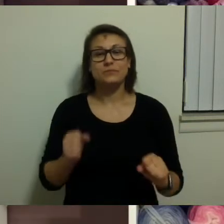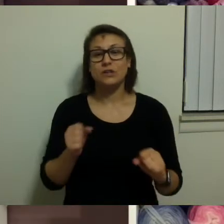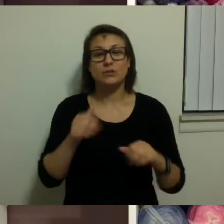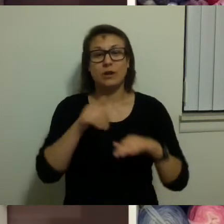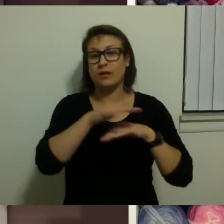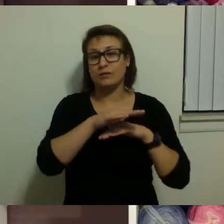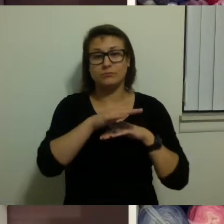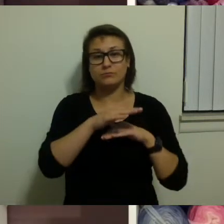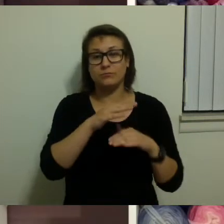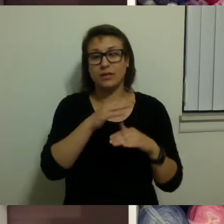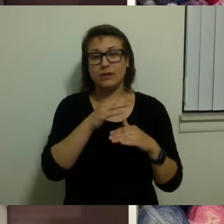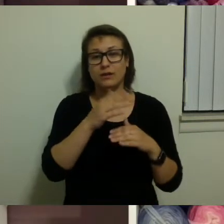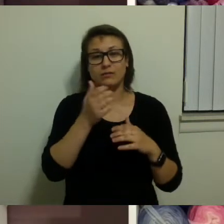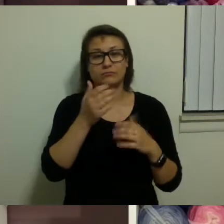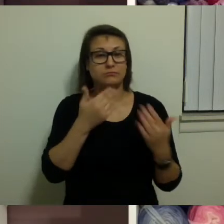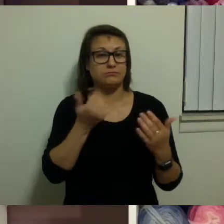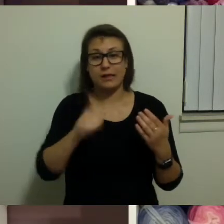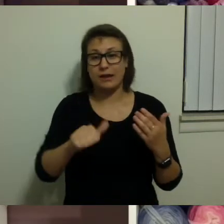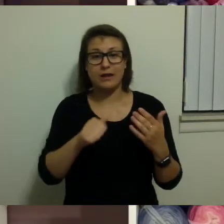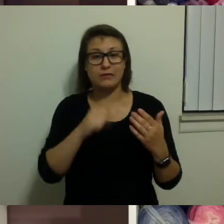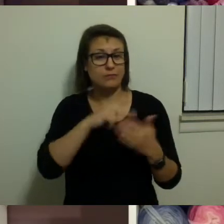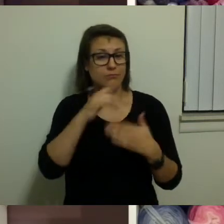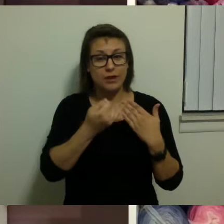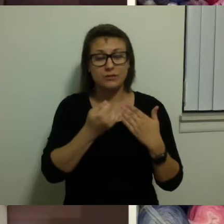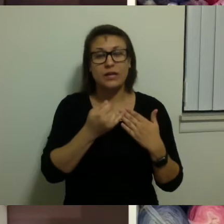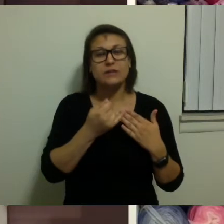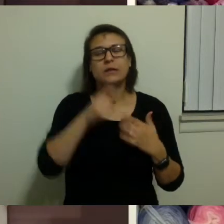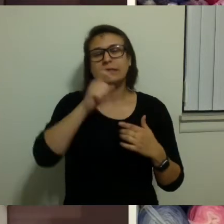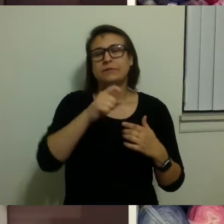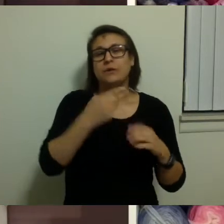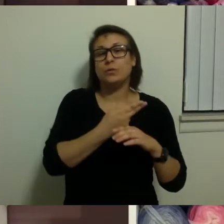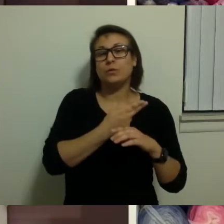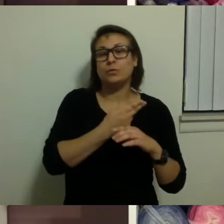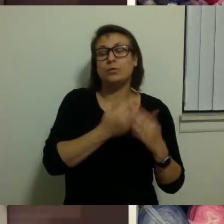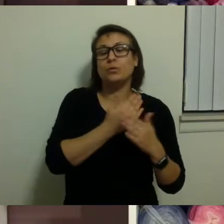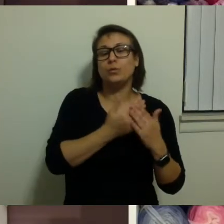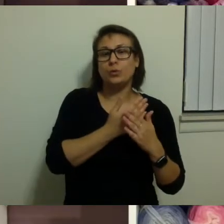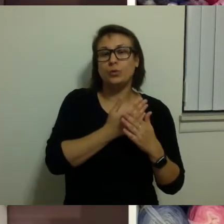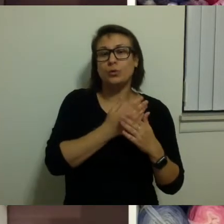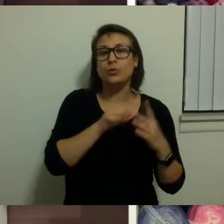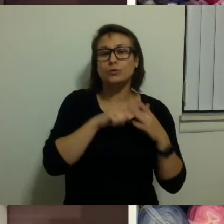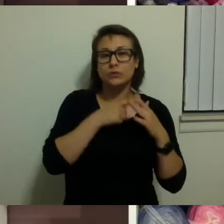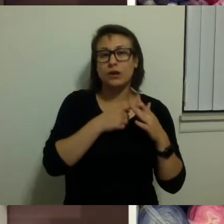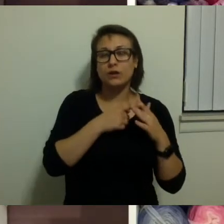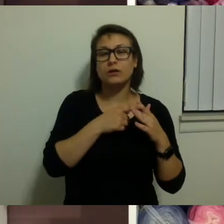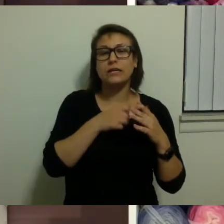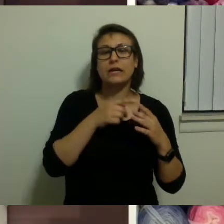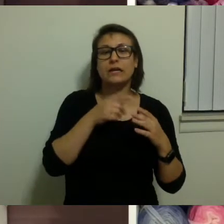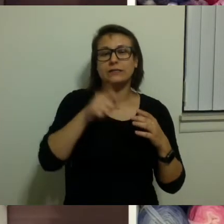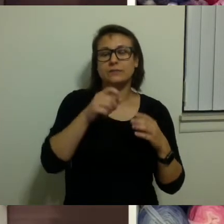as many projects as you want. The only rules are it has to be a new cast on and it has to be on your Make Nine or in your